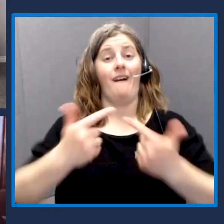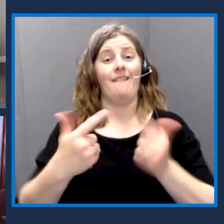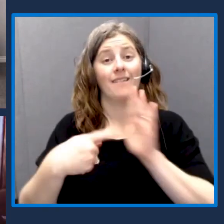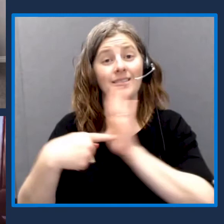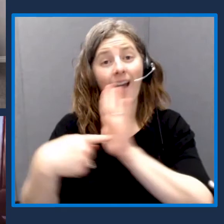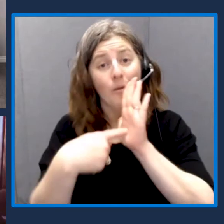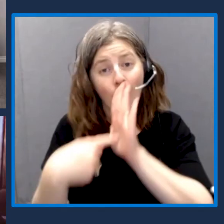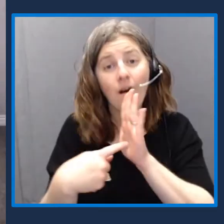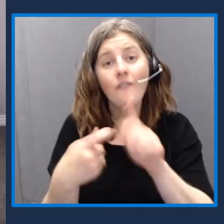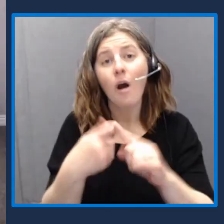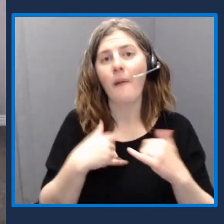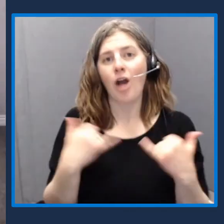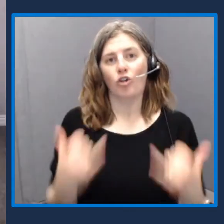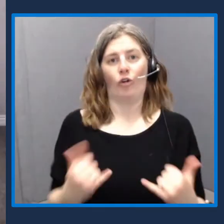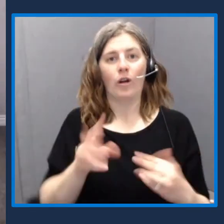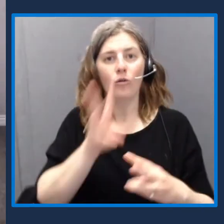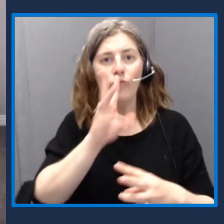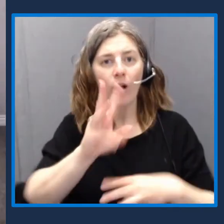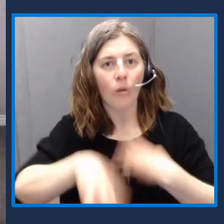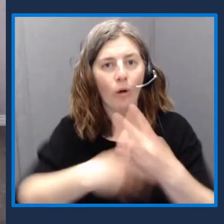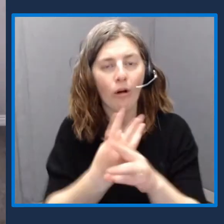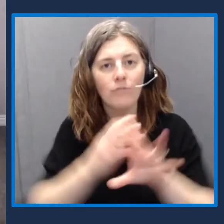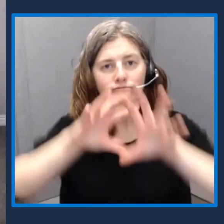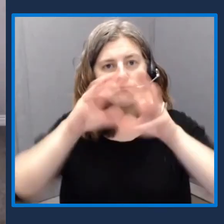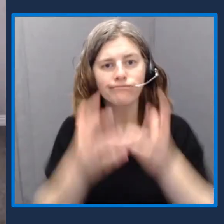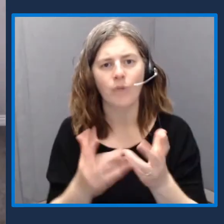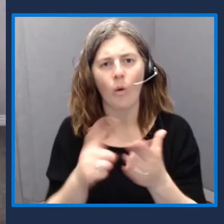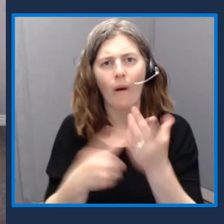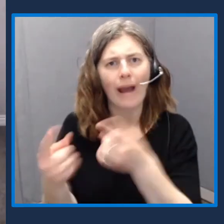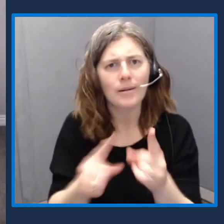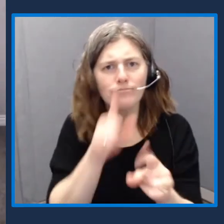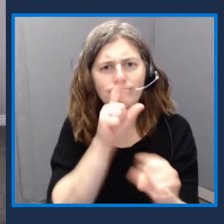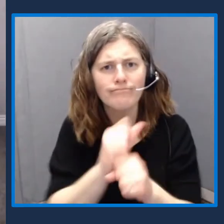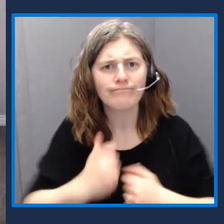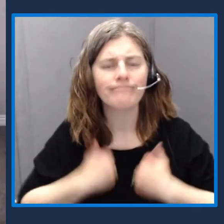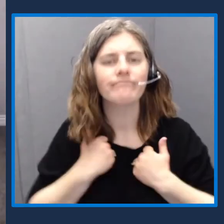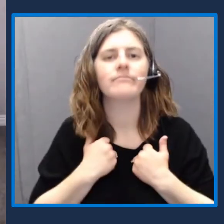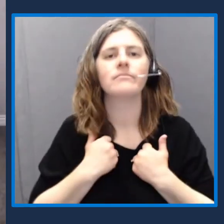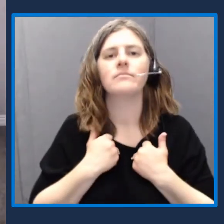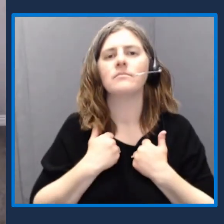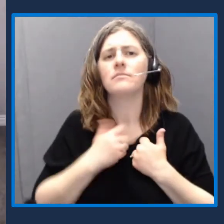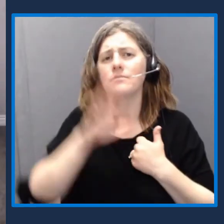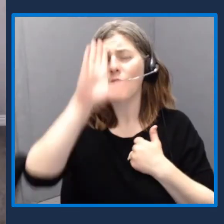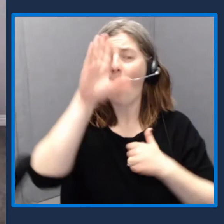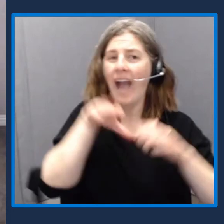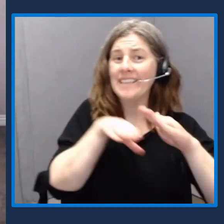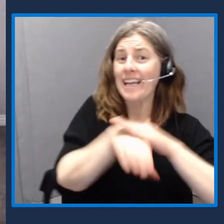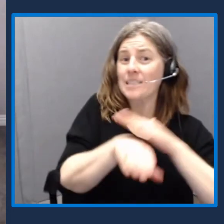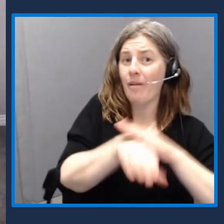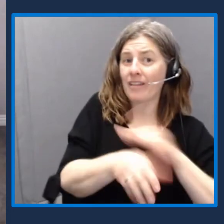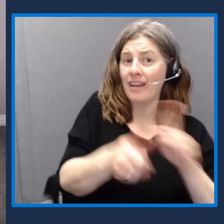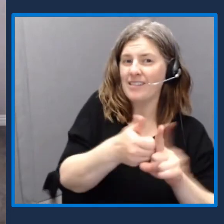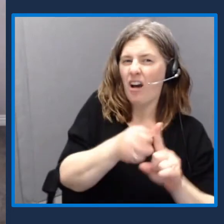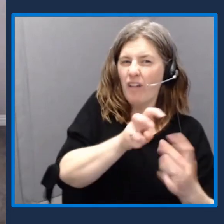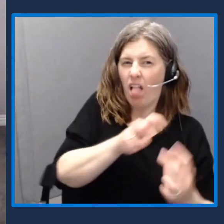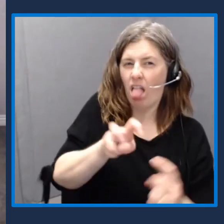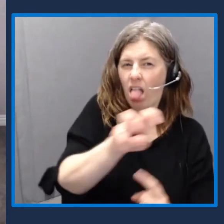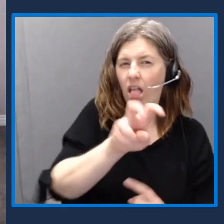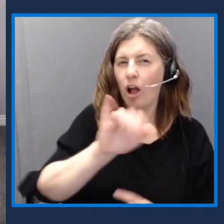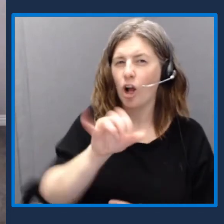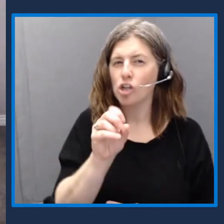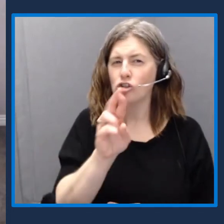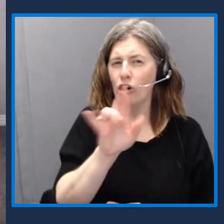my current real world. We talked about accessibility as a journey and how the early stages can be a